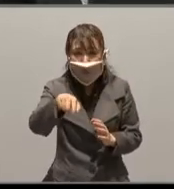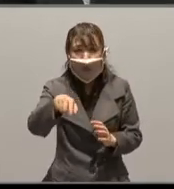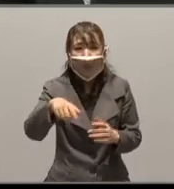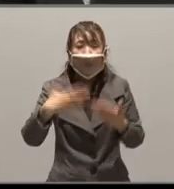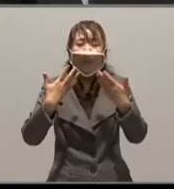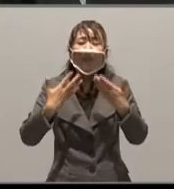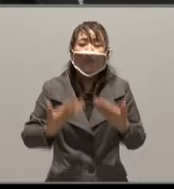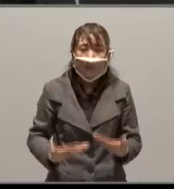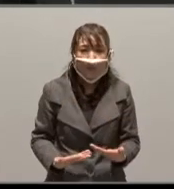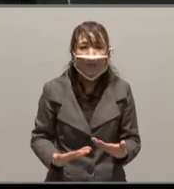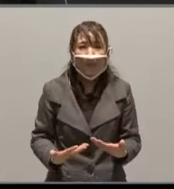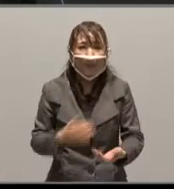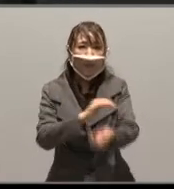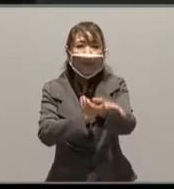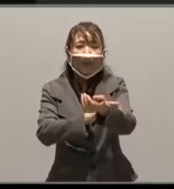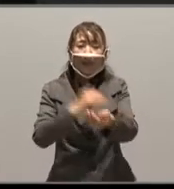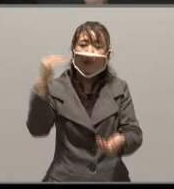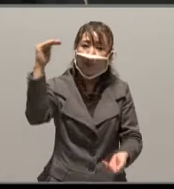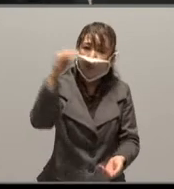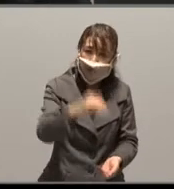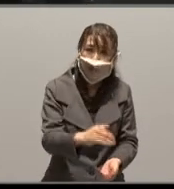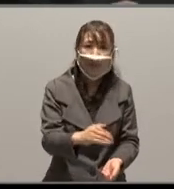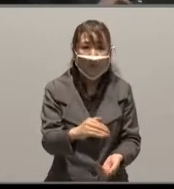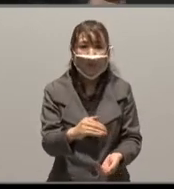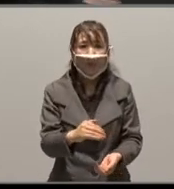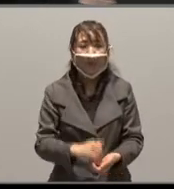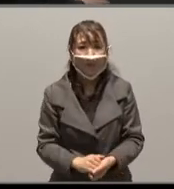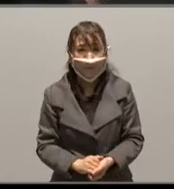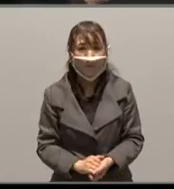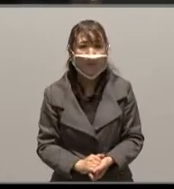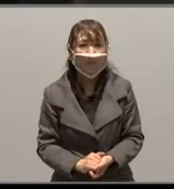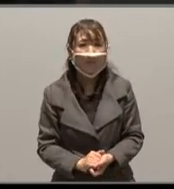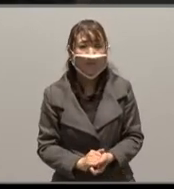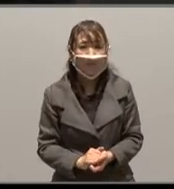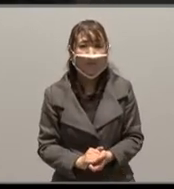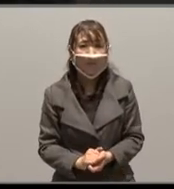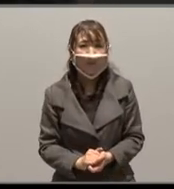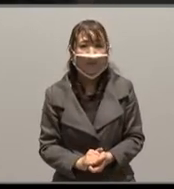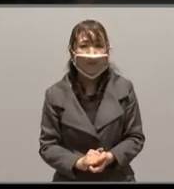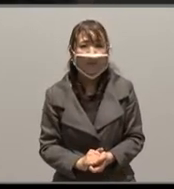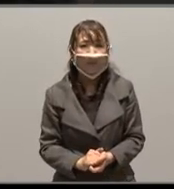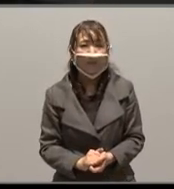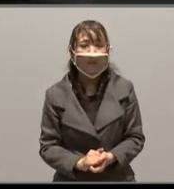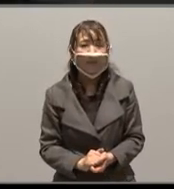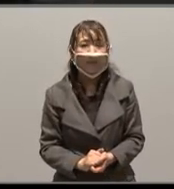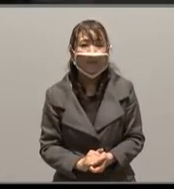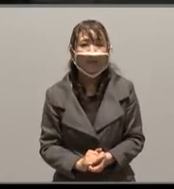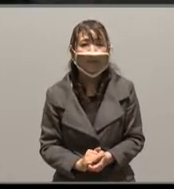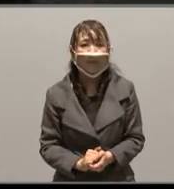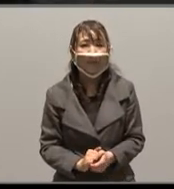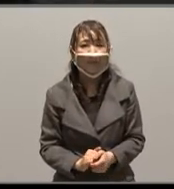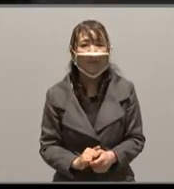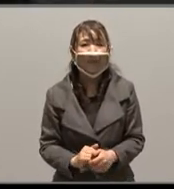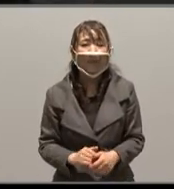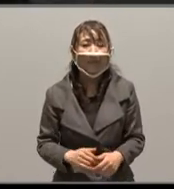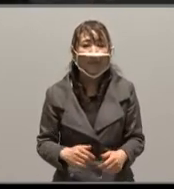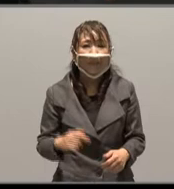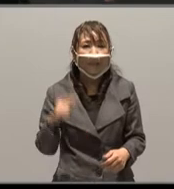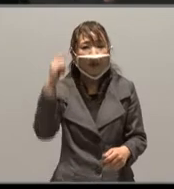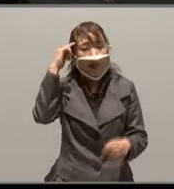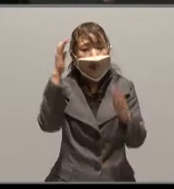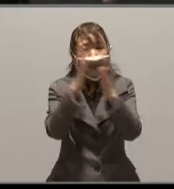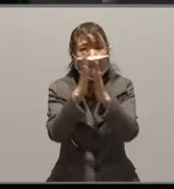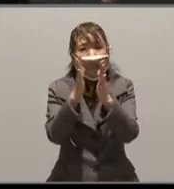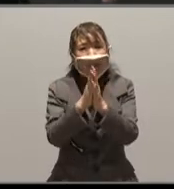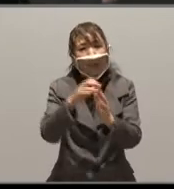it suppresses the sympathetic nerve and it reduces the stress. Next is about depression, which is another